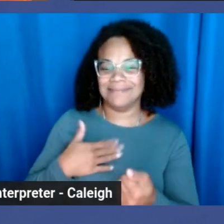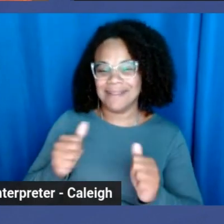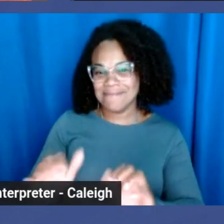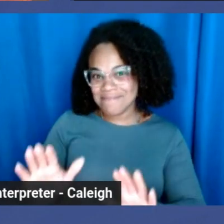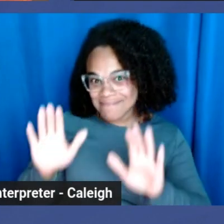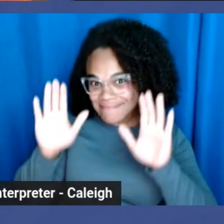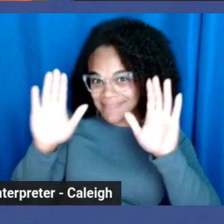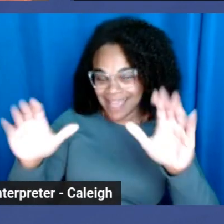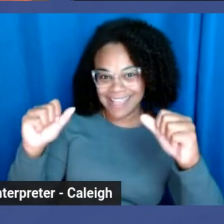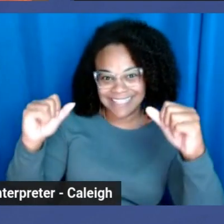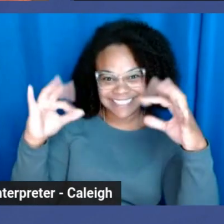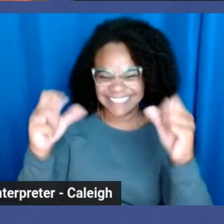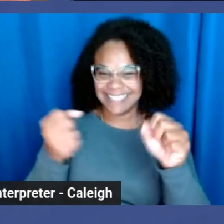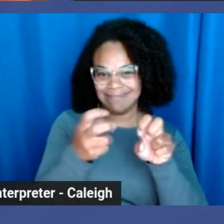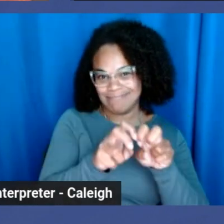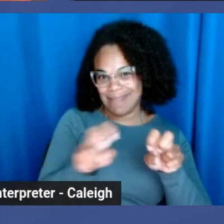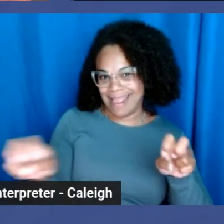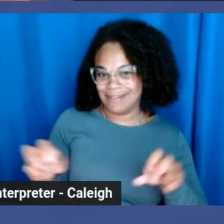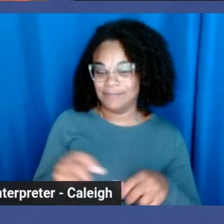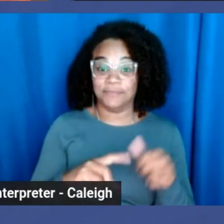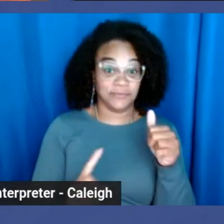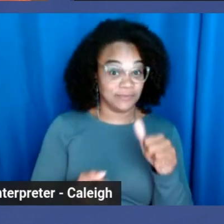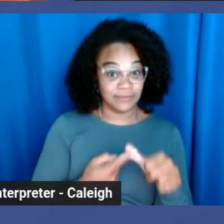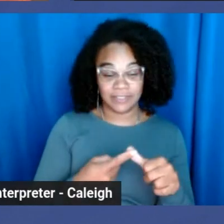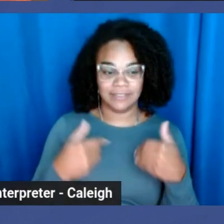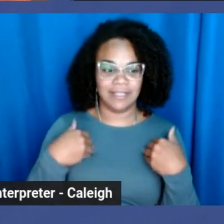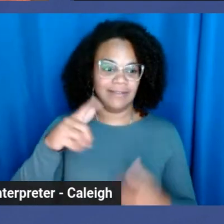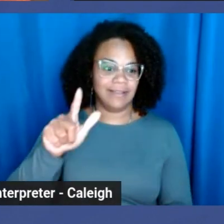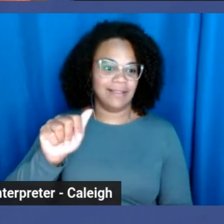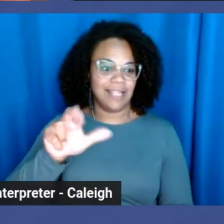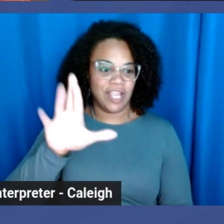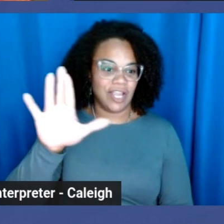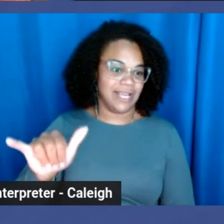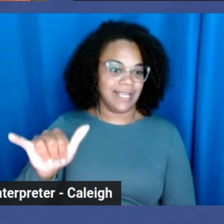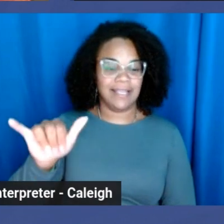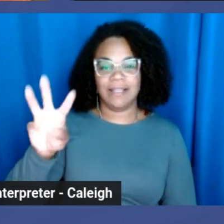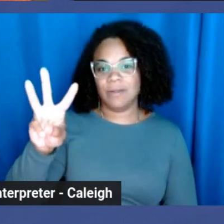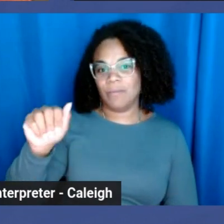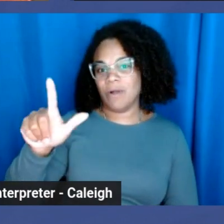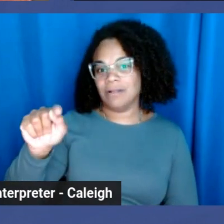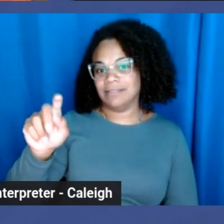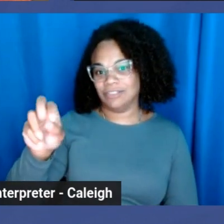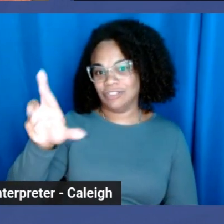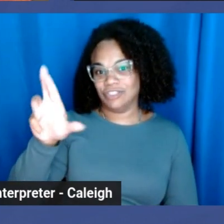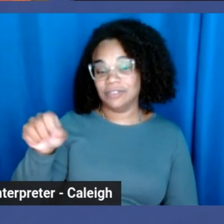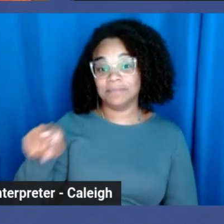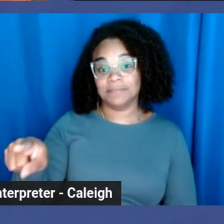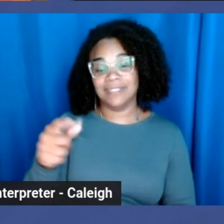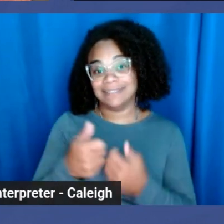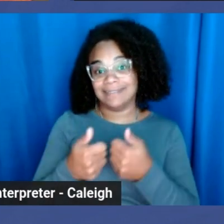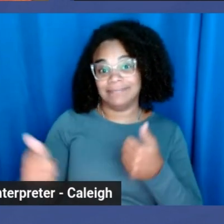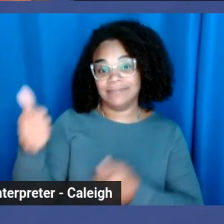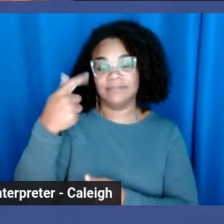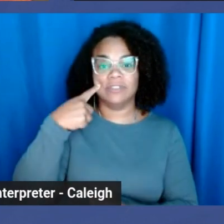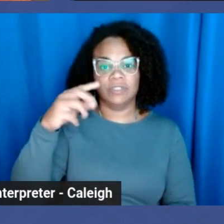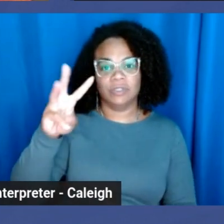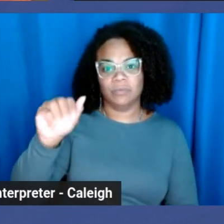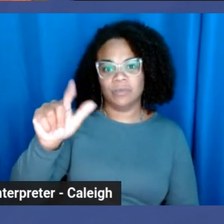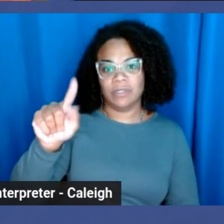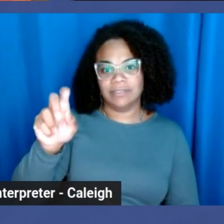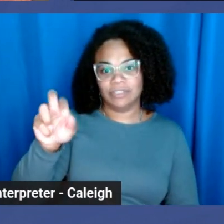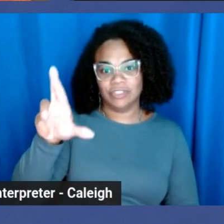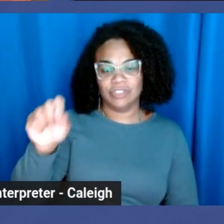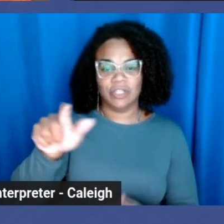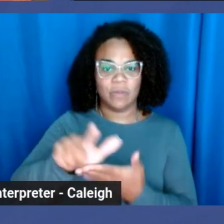amazing panelists. First up, we have Larry Walters. Larry heads up the Walters Law Group, which is an